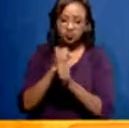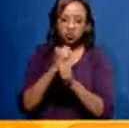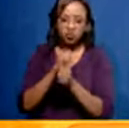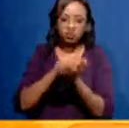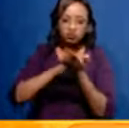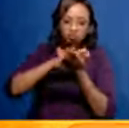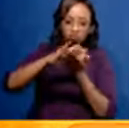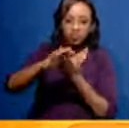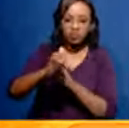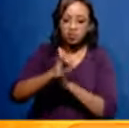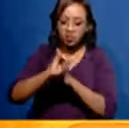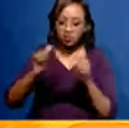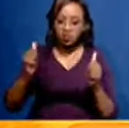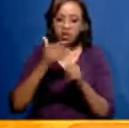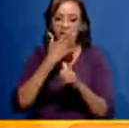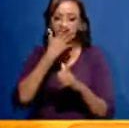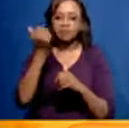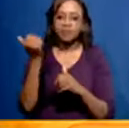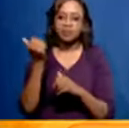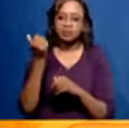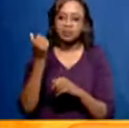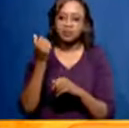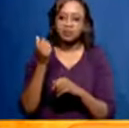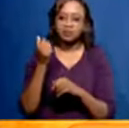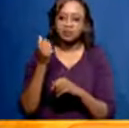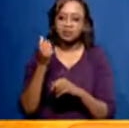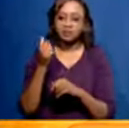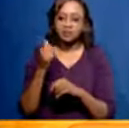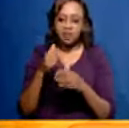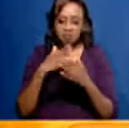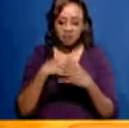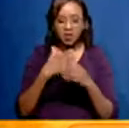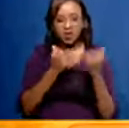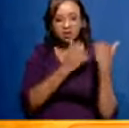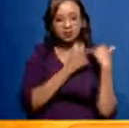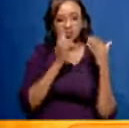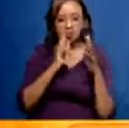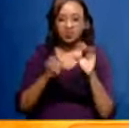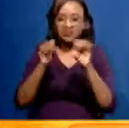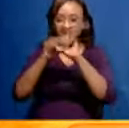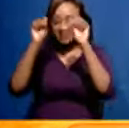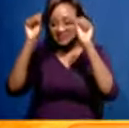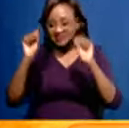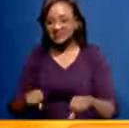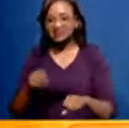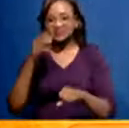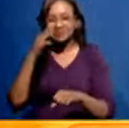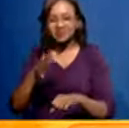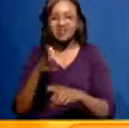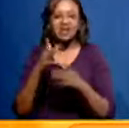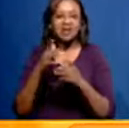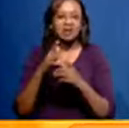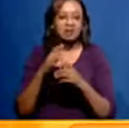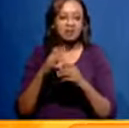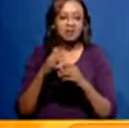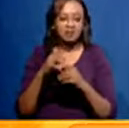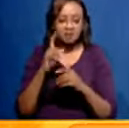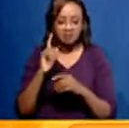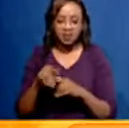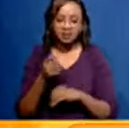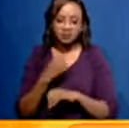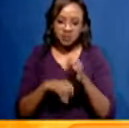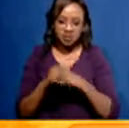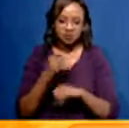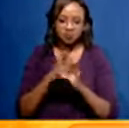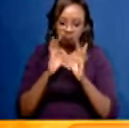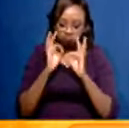and functions better. What I'm responsible is that the systems and the accountancy and the reports, that is really be done at the